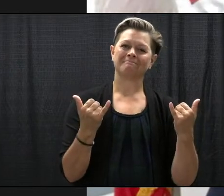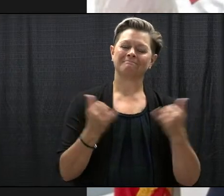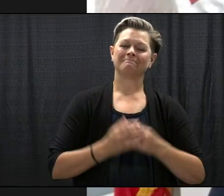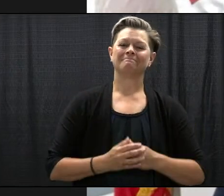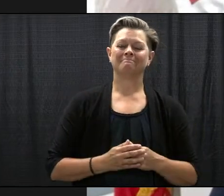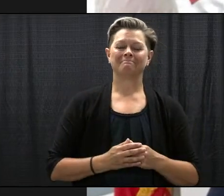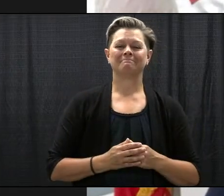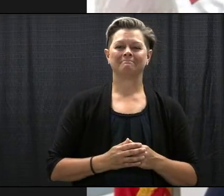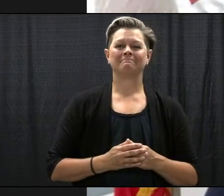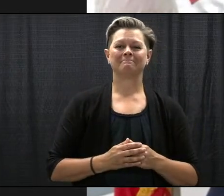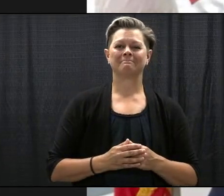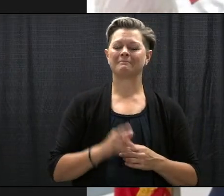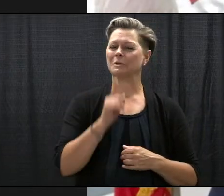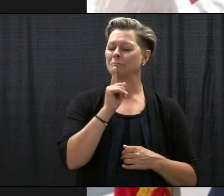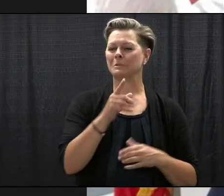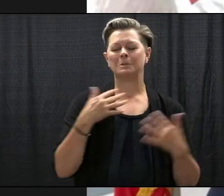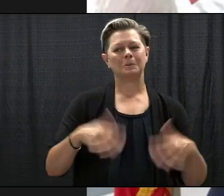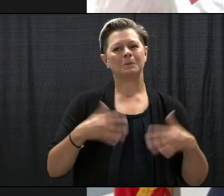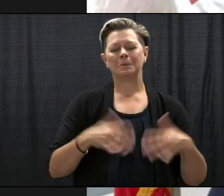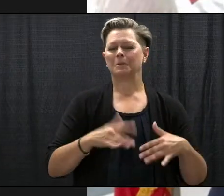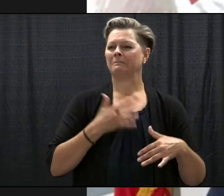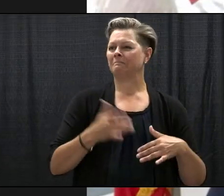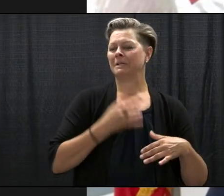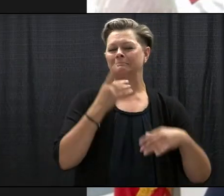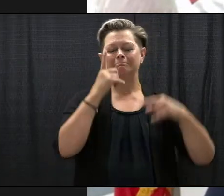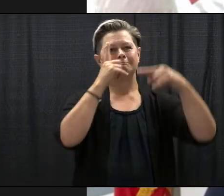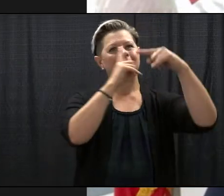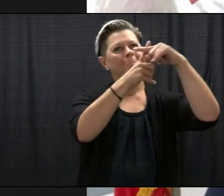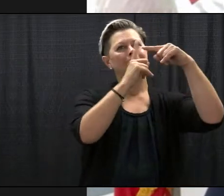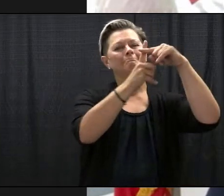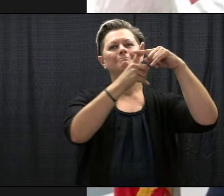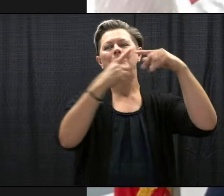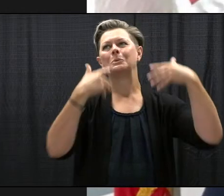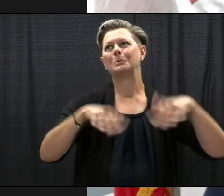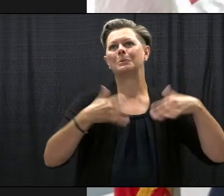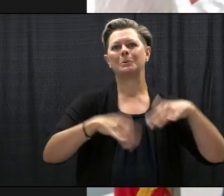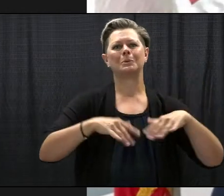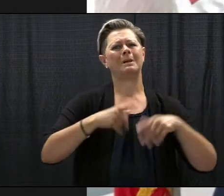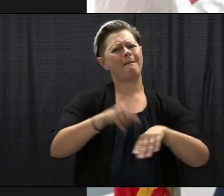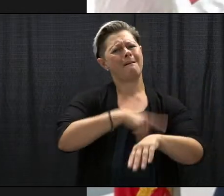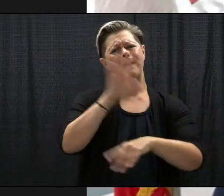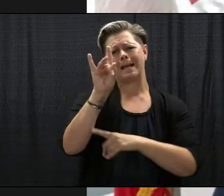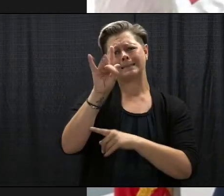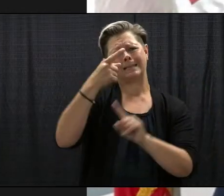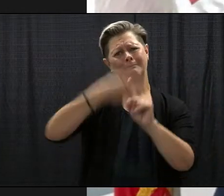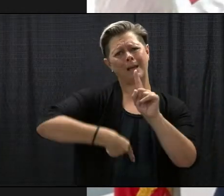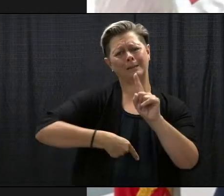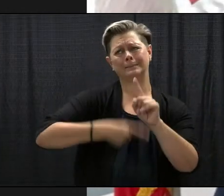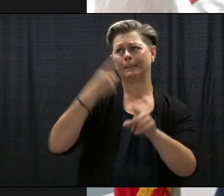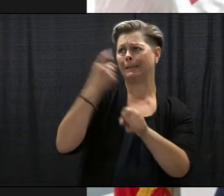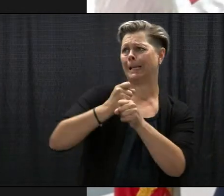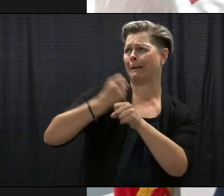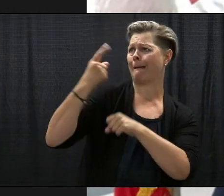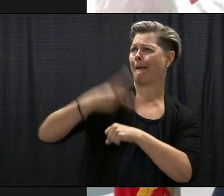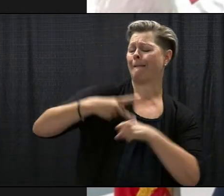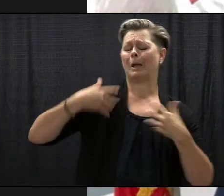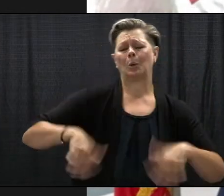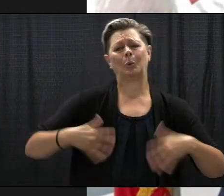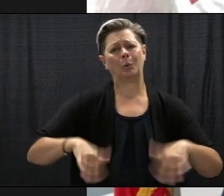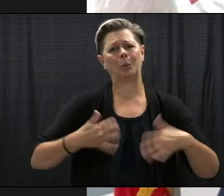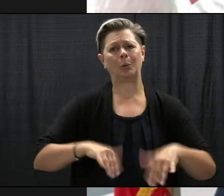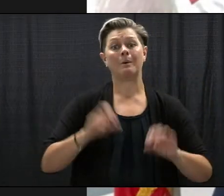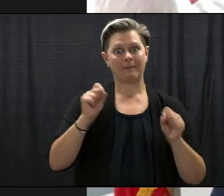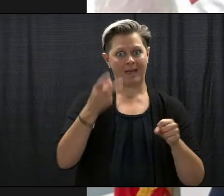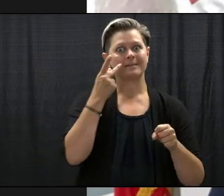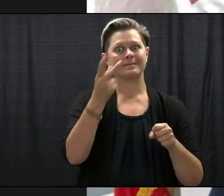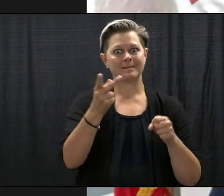continues to be positive rays of hope after a long 18 months or so. So please do your part. Get vaccinated. The trends are